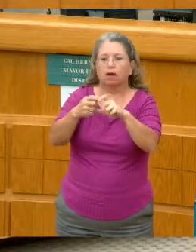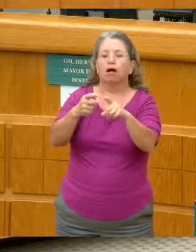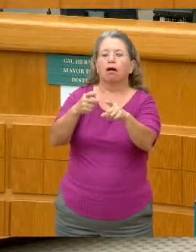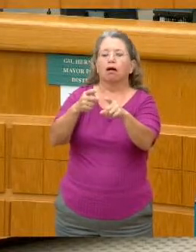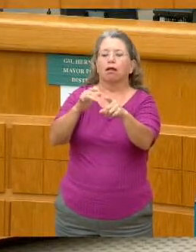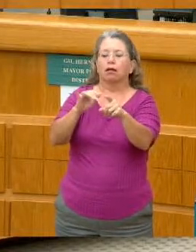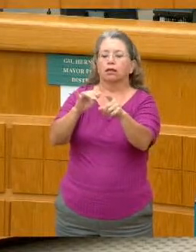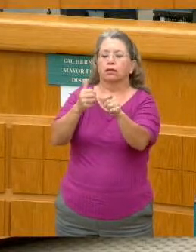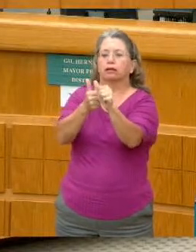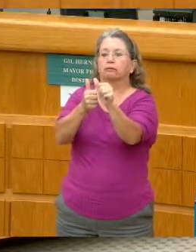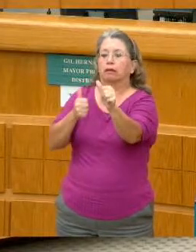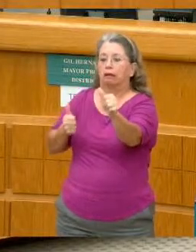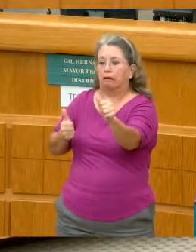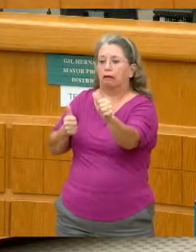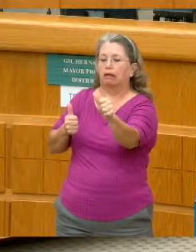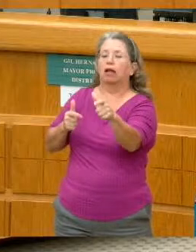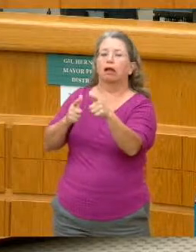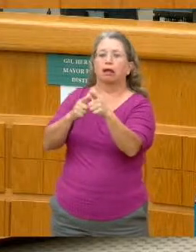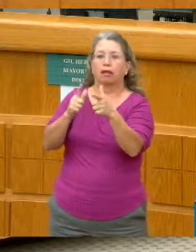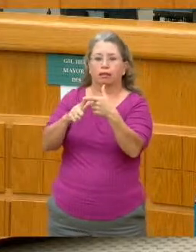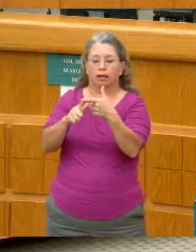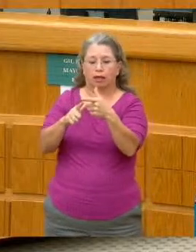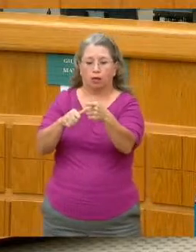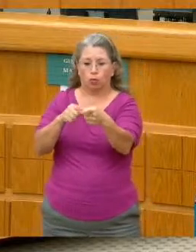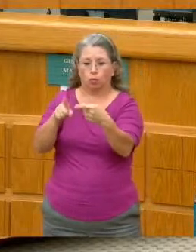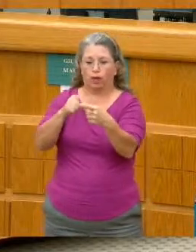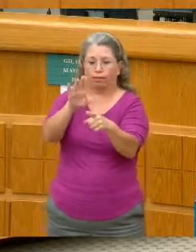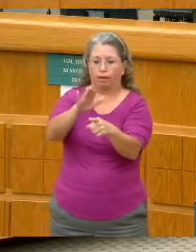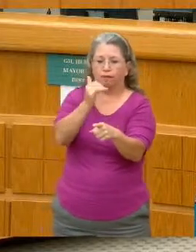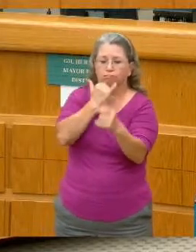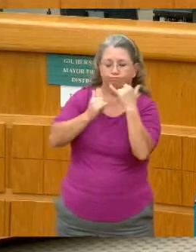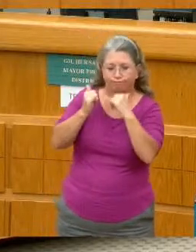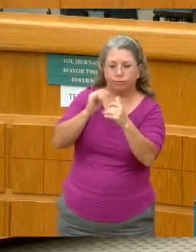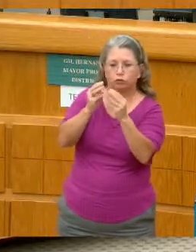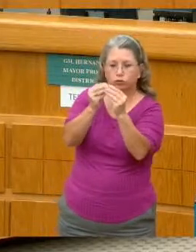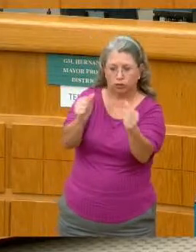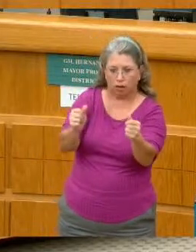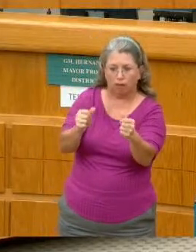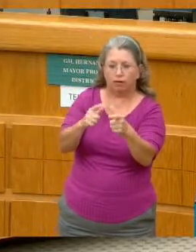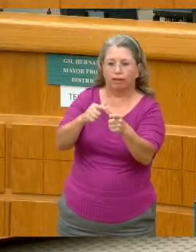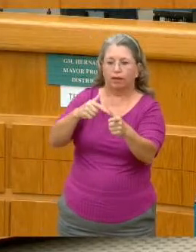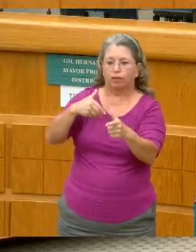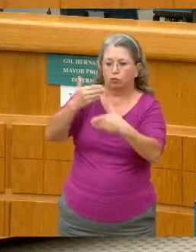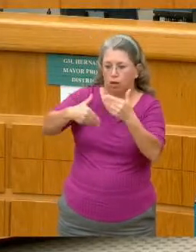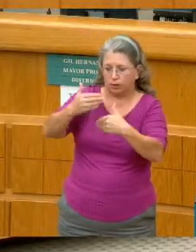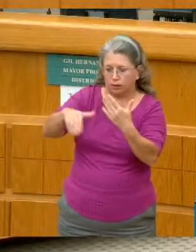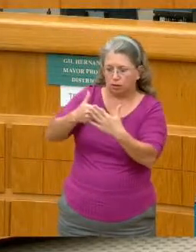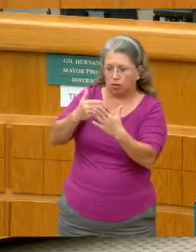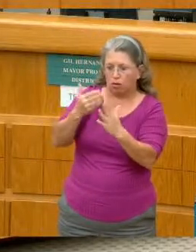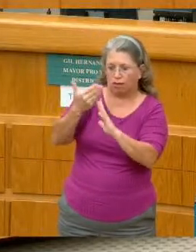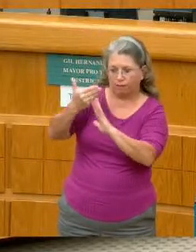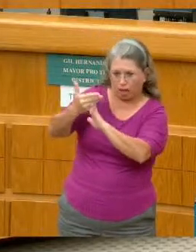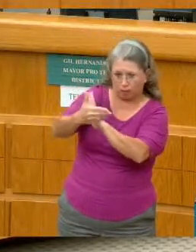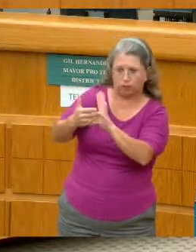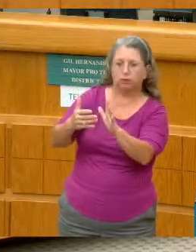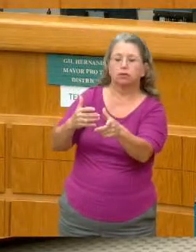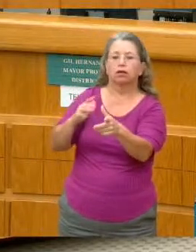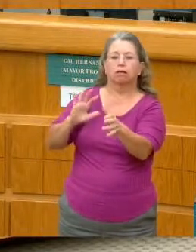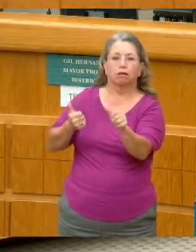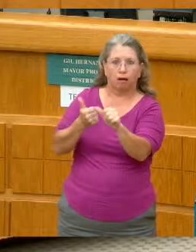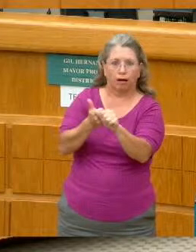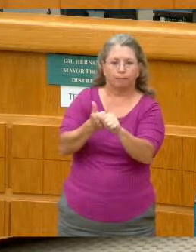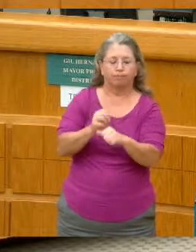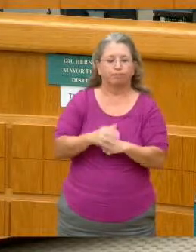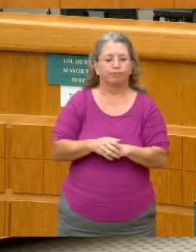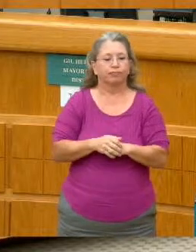the submission errors were resolved and the files were successfully processed. To facilitate contact